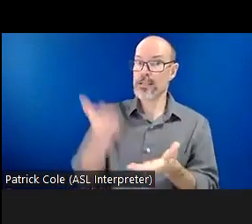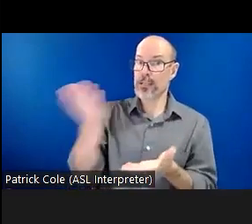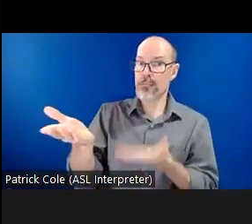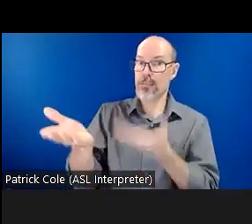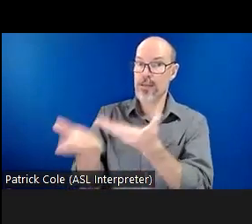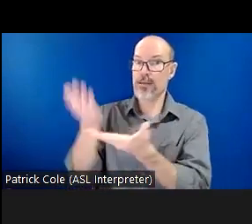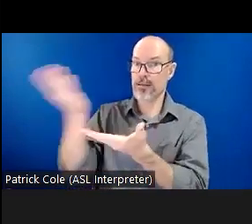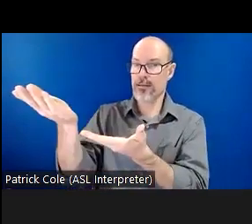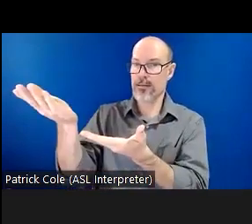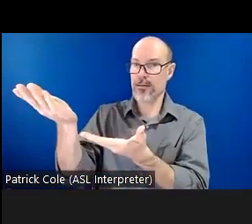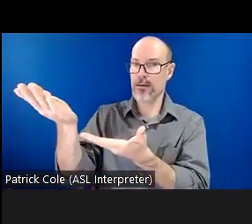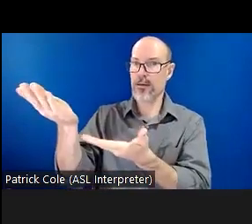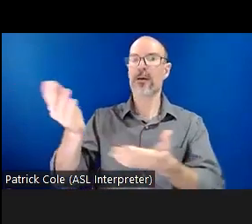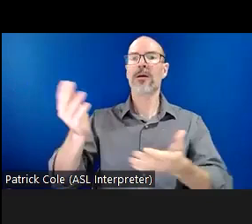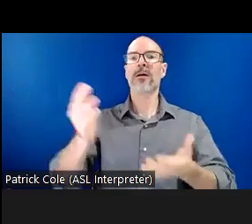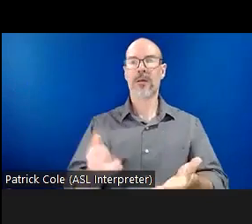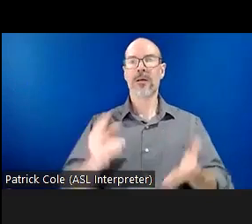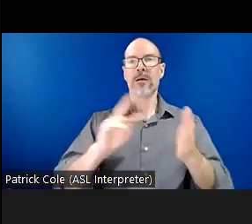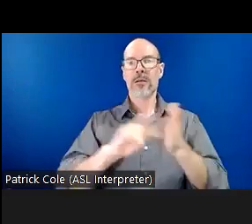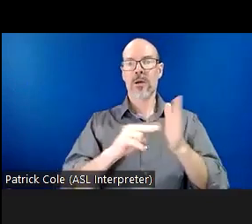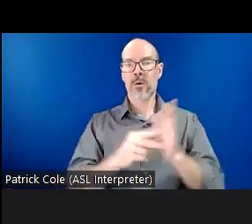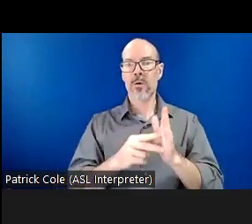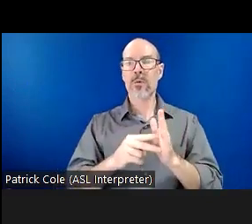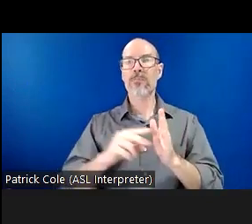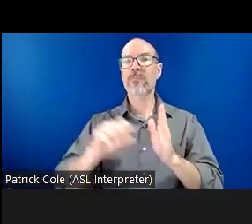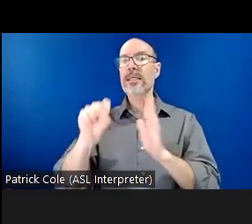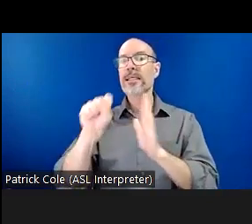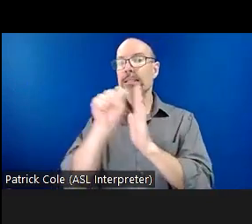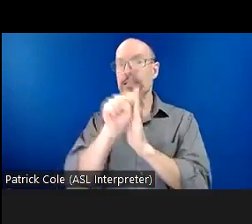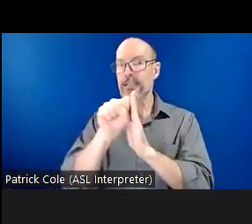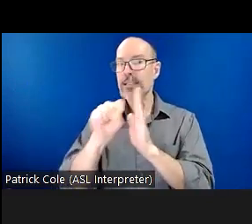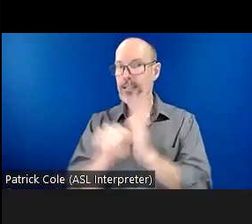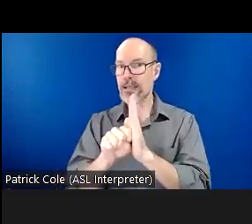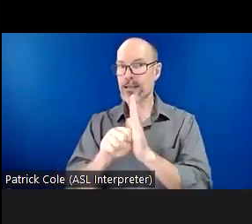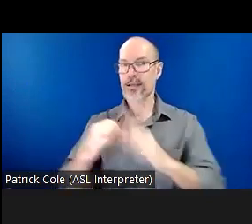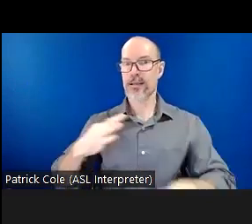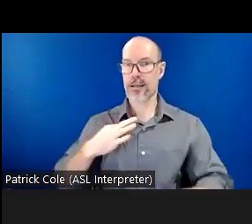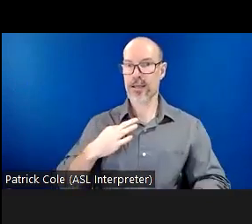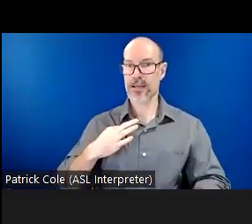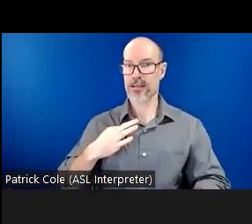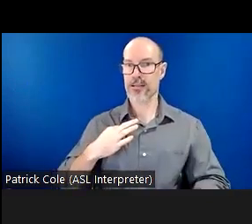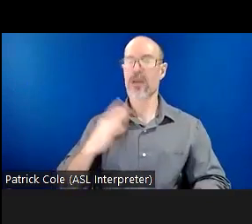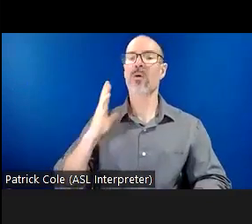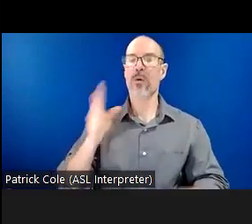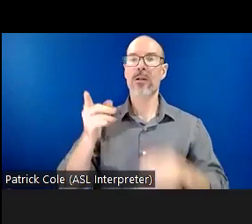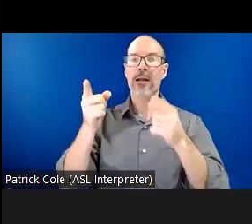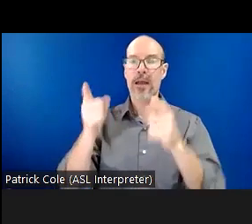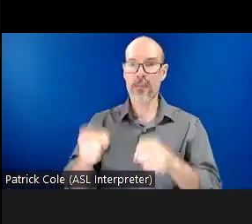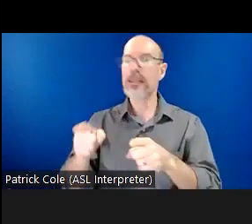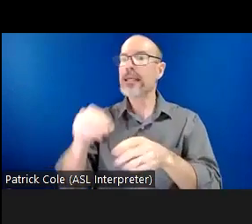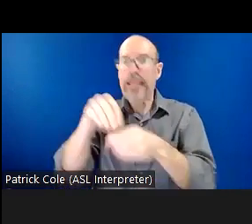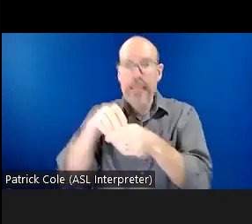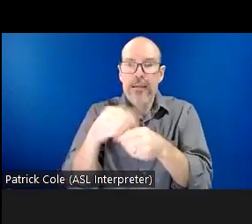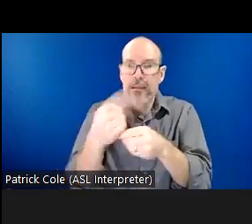So the state applications will happen in a place. They will happen in a city. They will